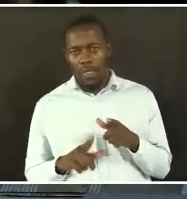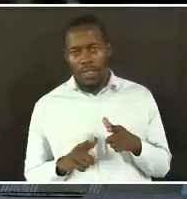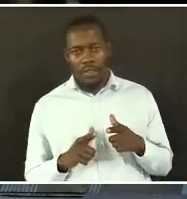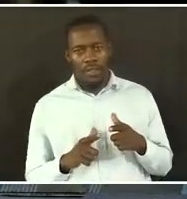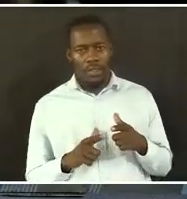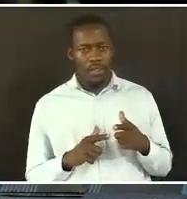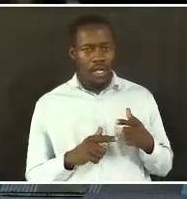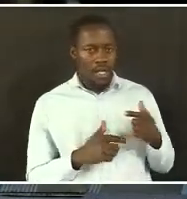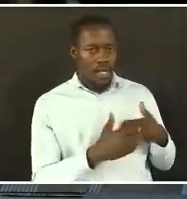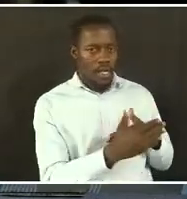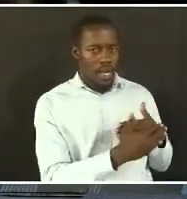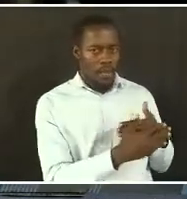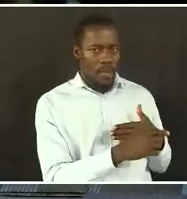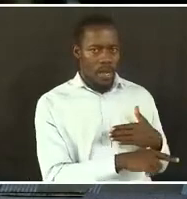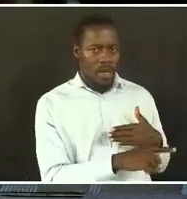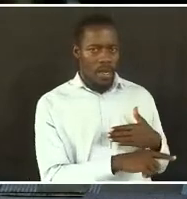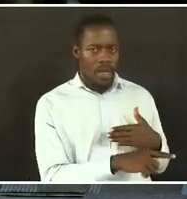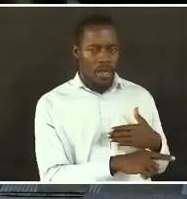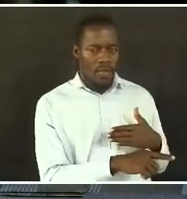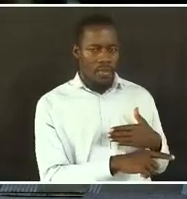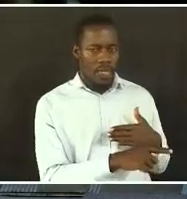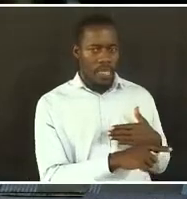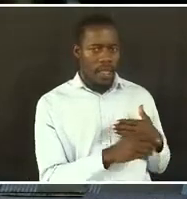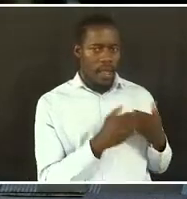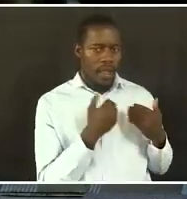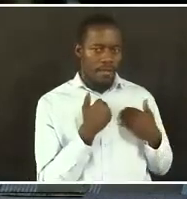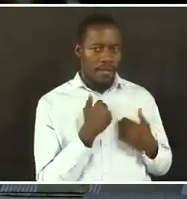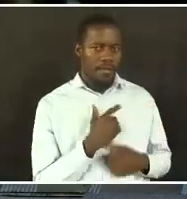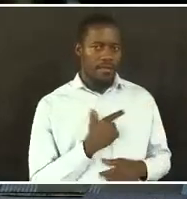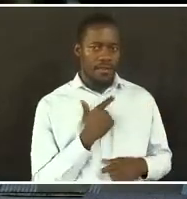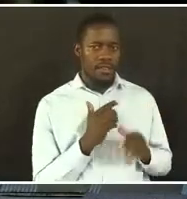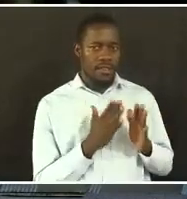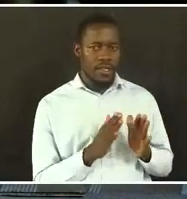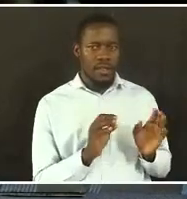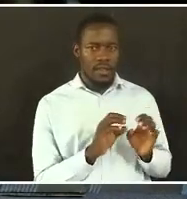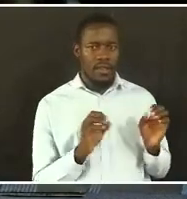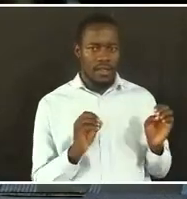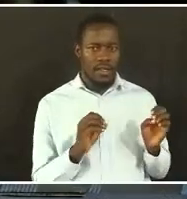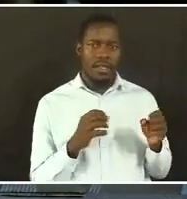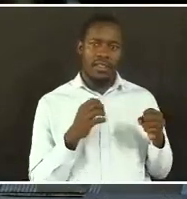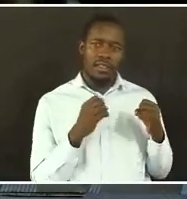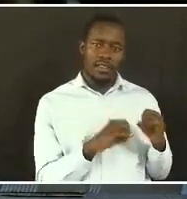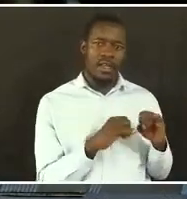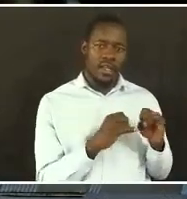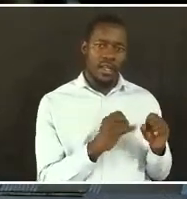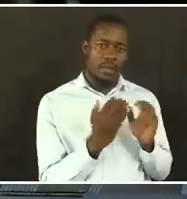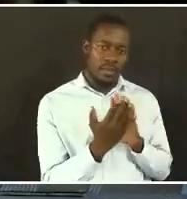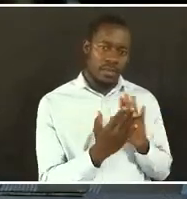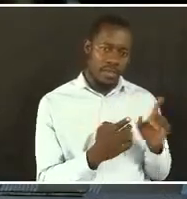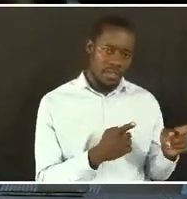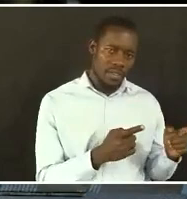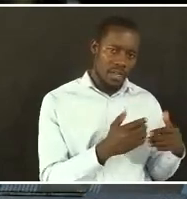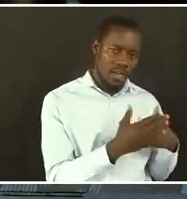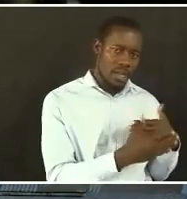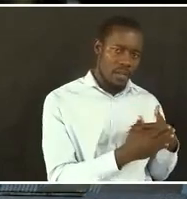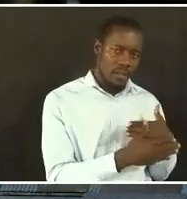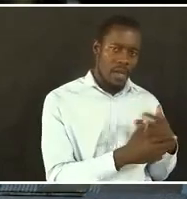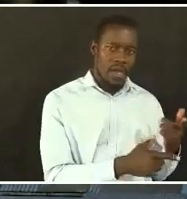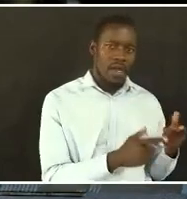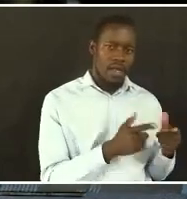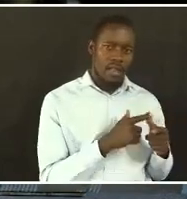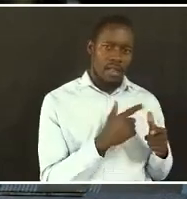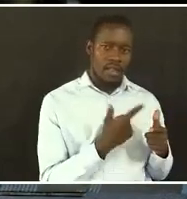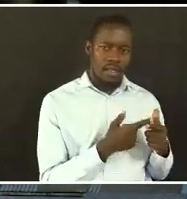have visitors. Go out of your way. Provide for their needs, all right? Then there's justice. That is also part